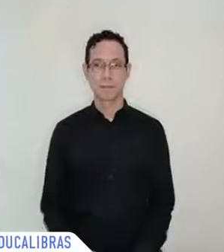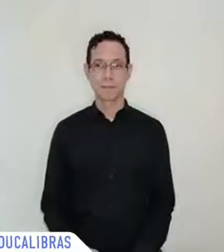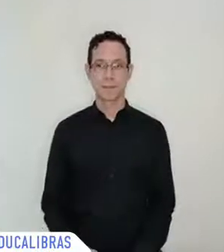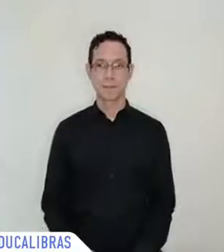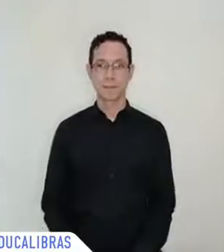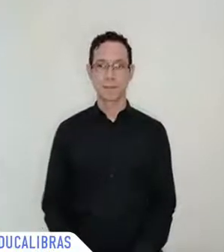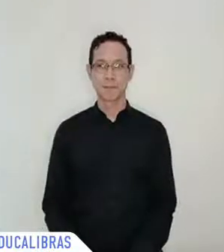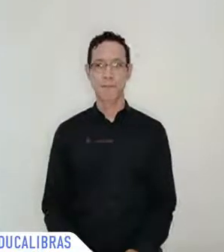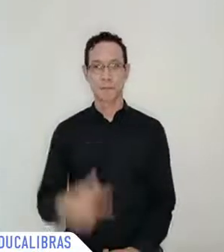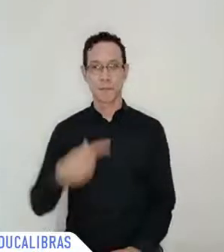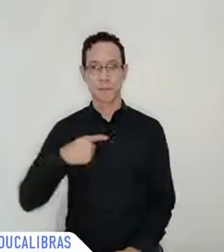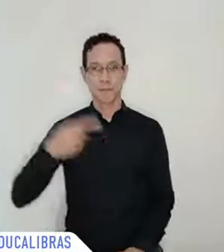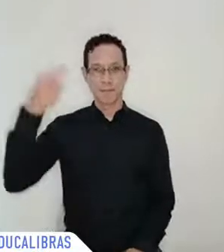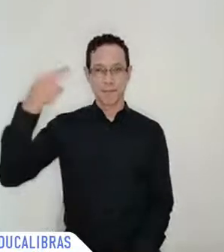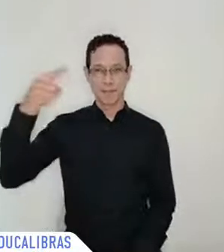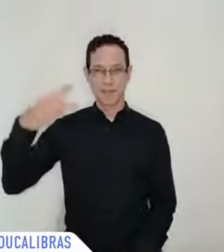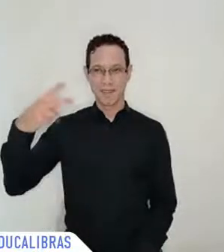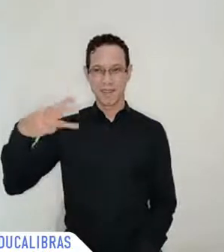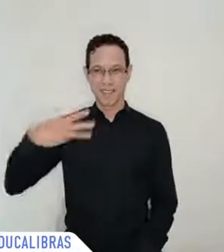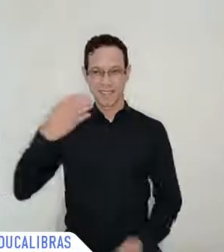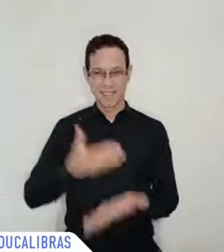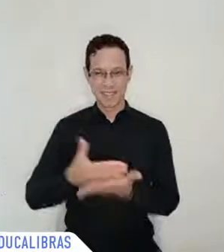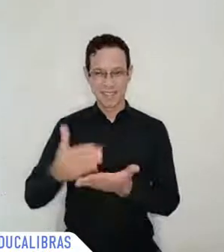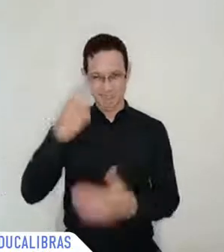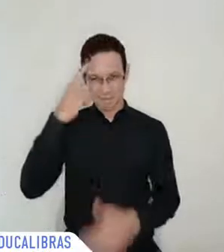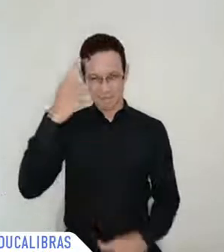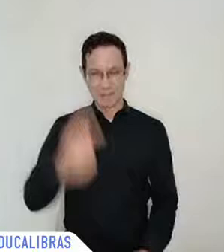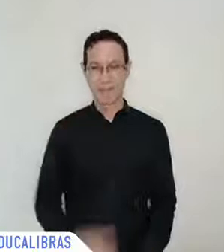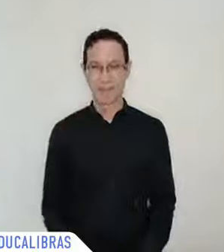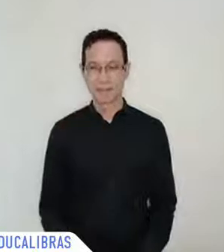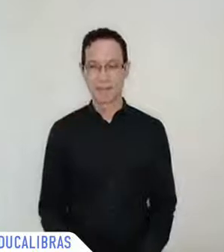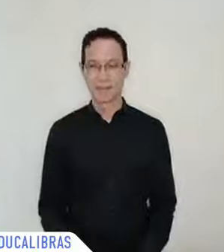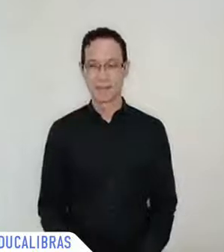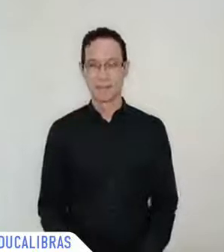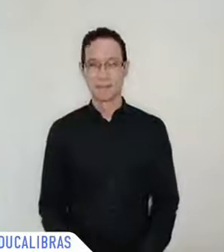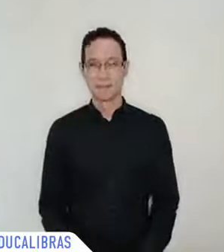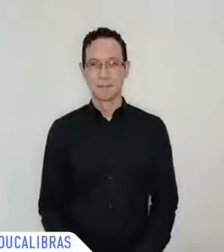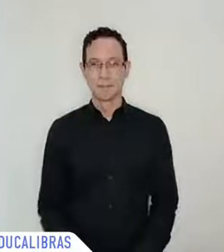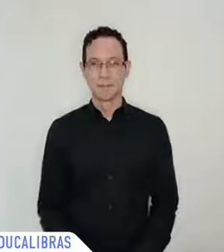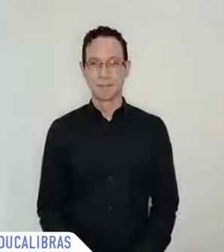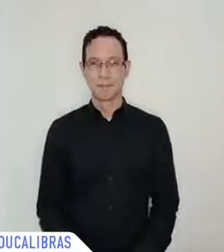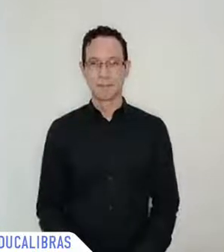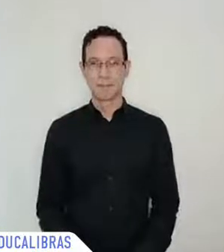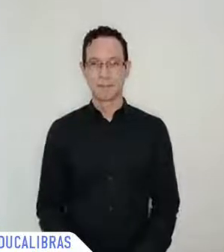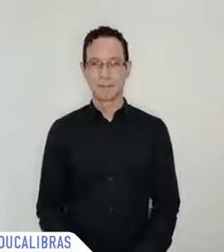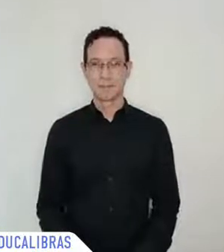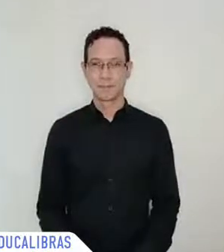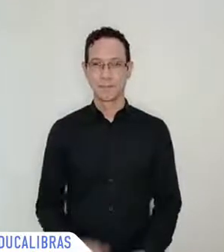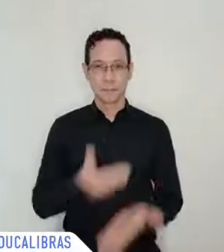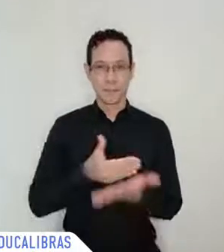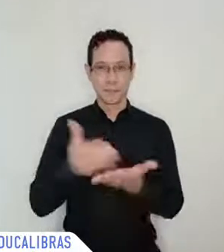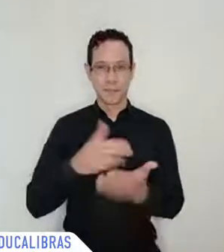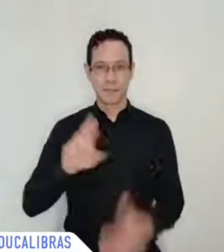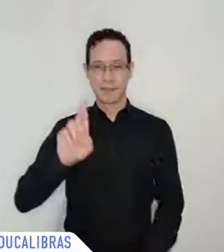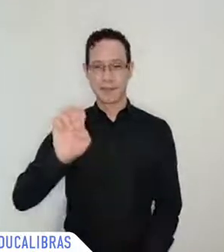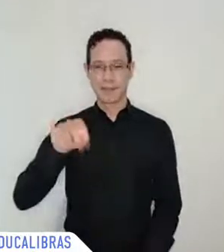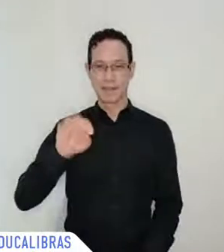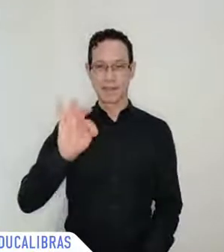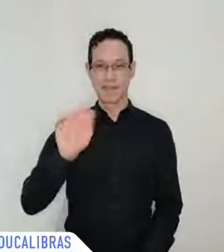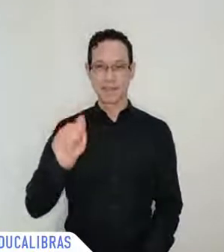go deeper into this debate. So we'll go back to the initial order, starting